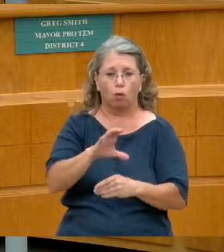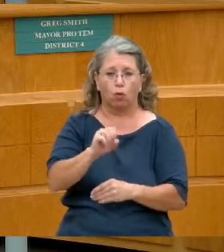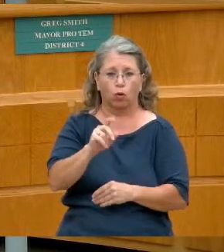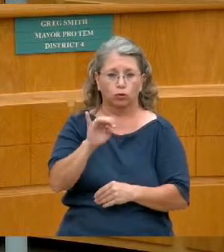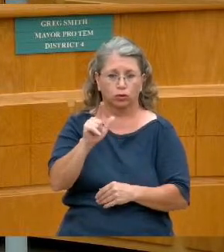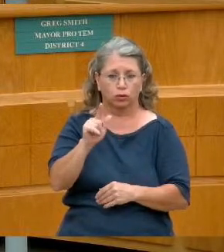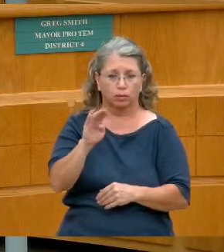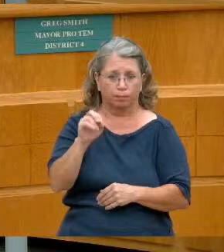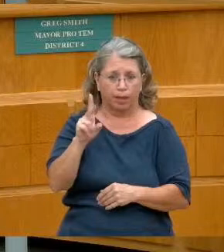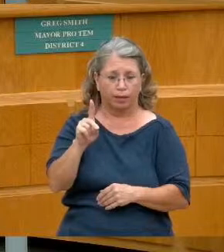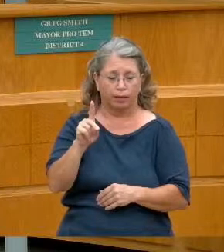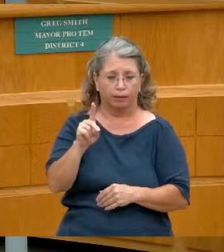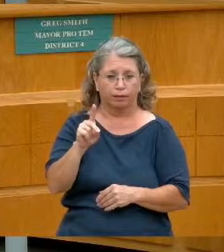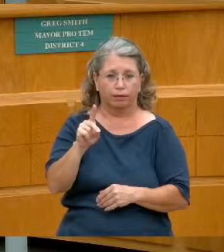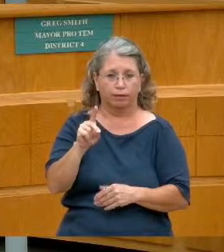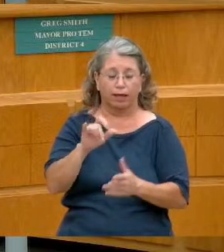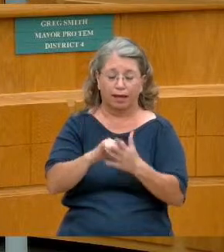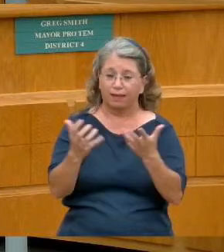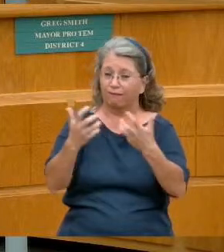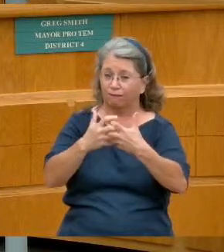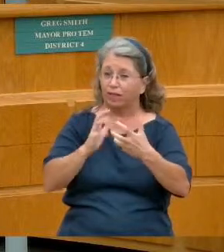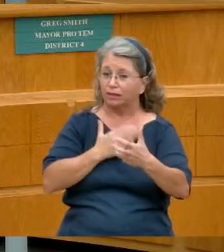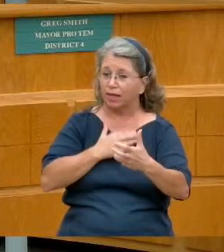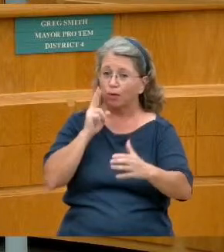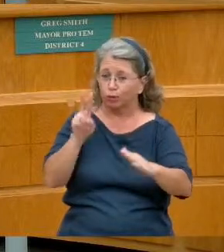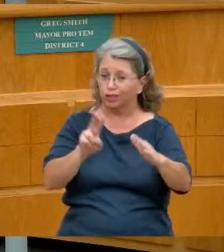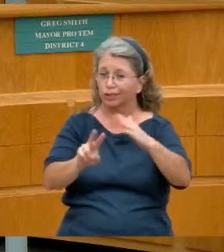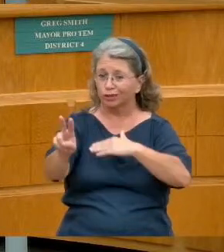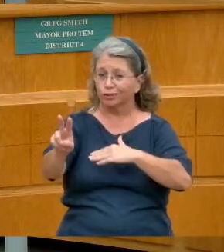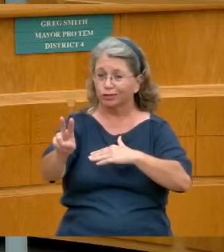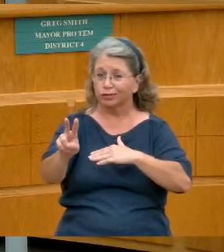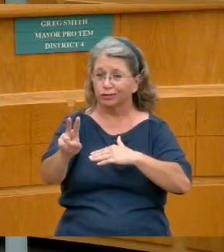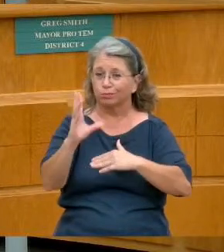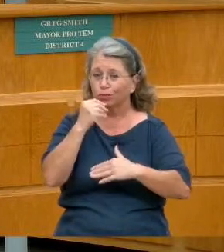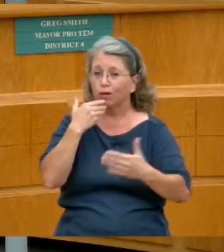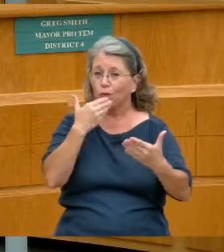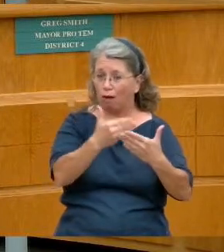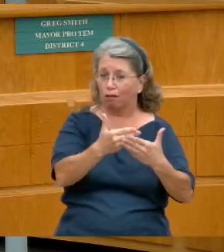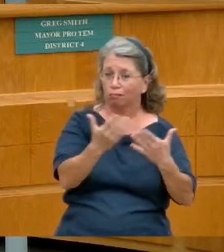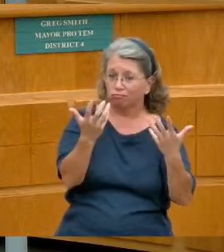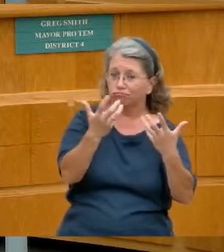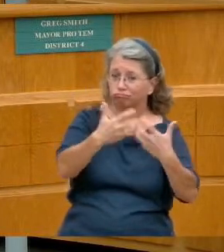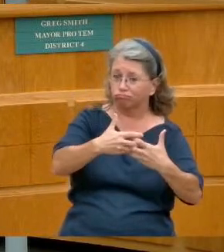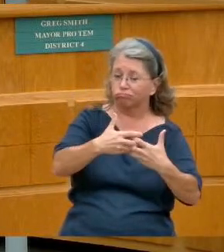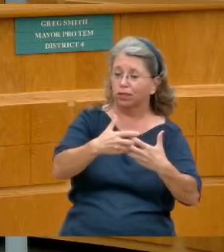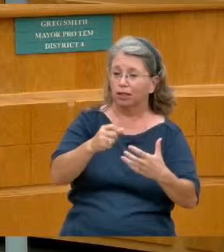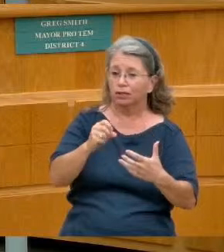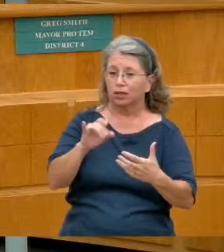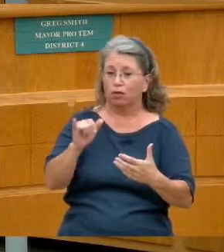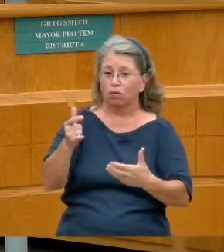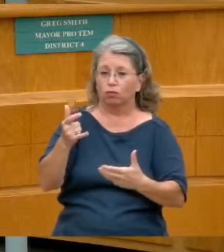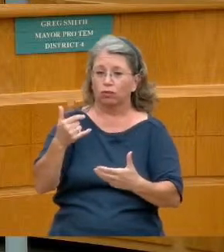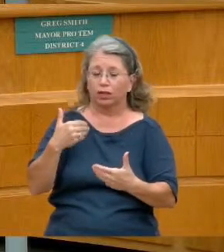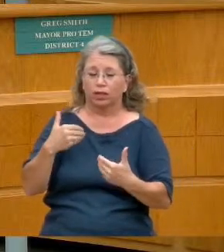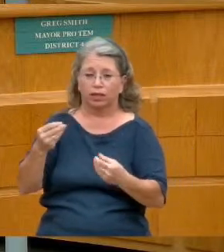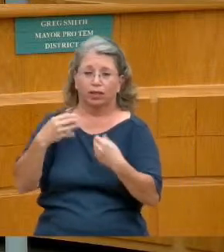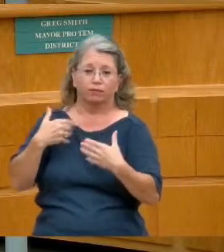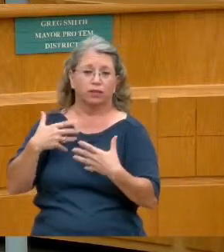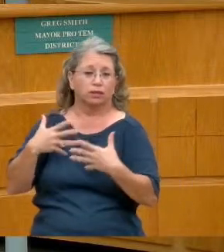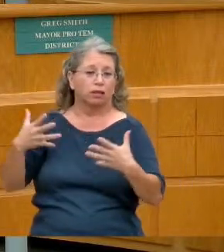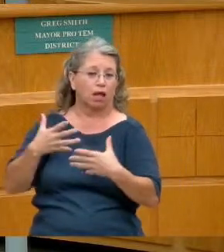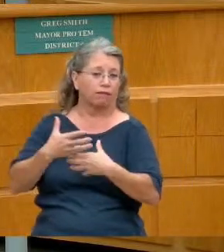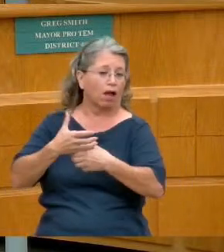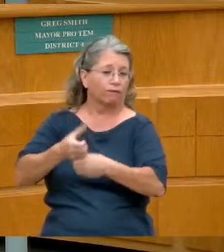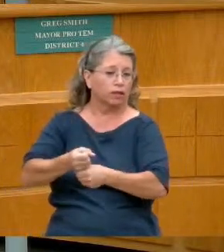projection pretty well. So it gives us some confidence that the projection and the simulation we're doing right now is well